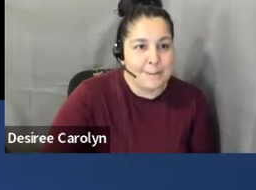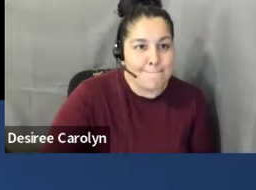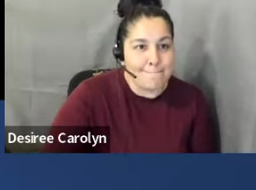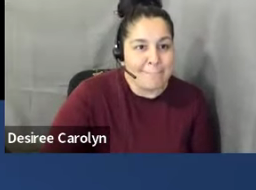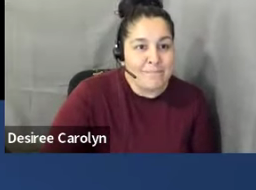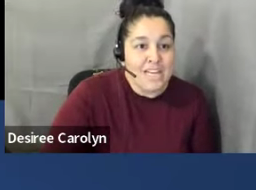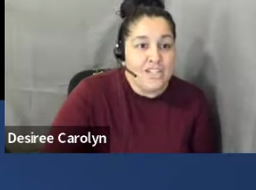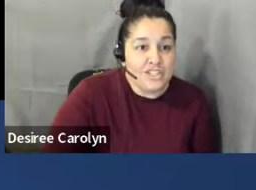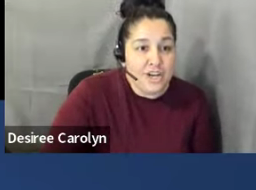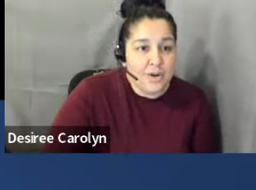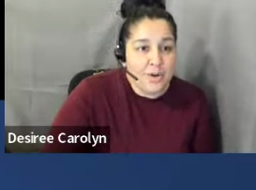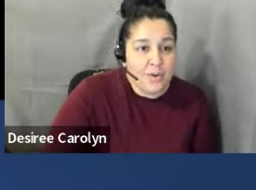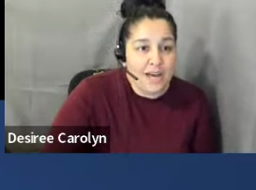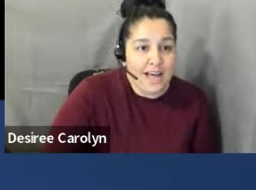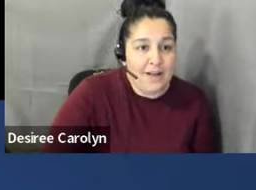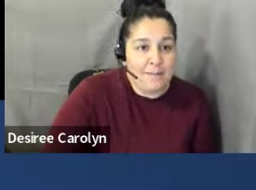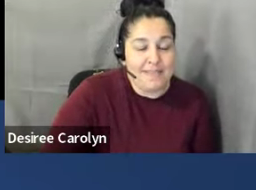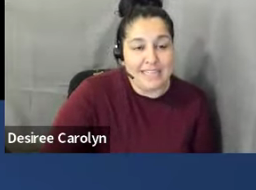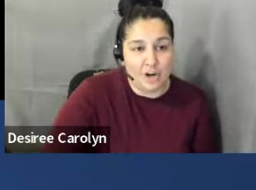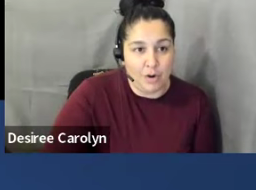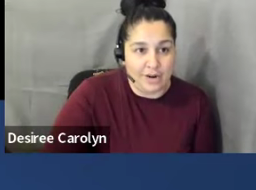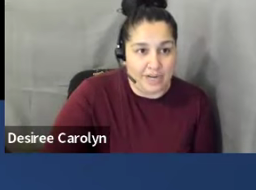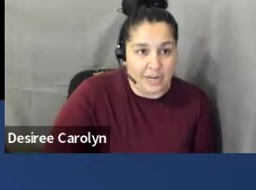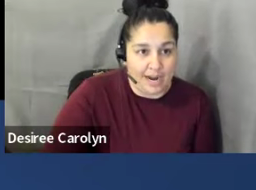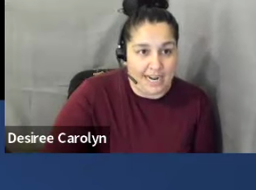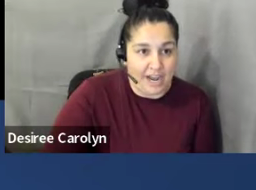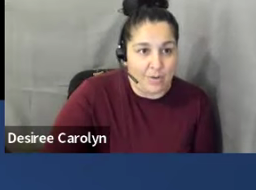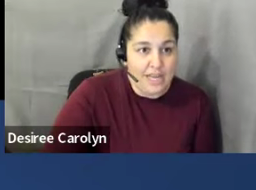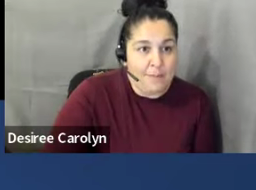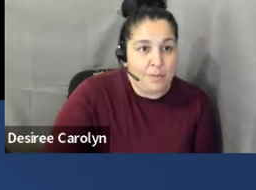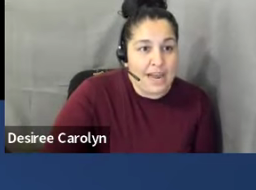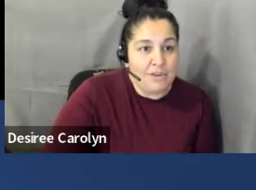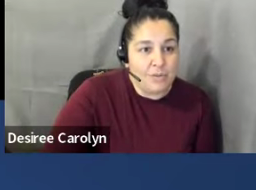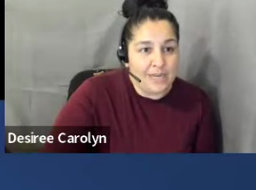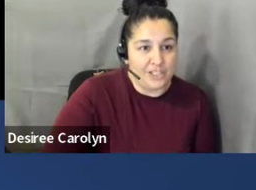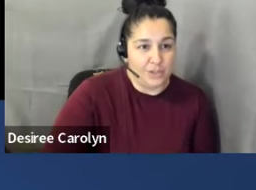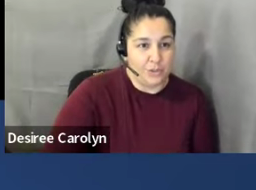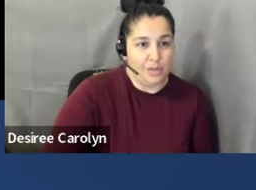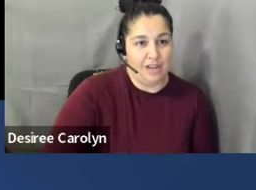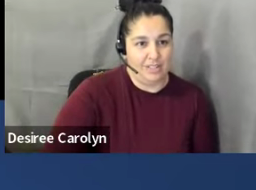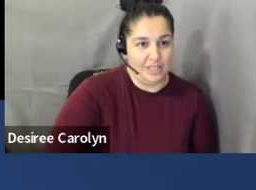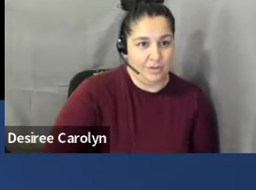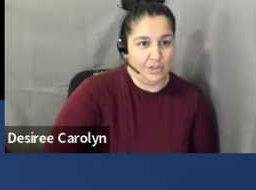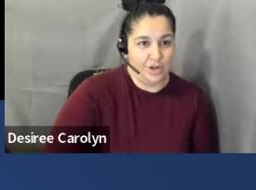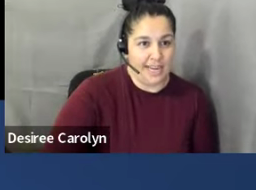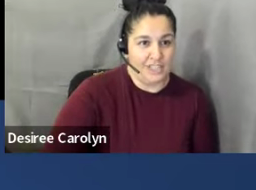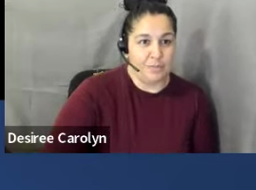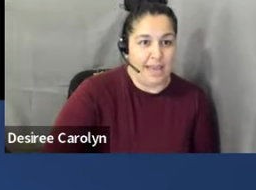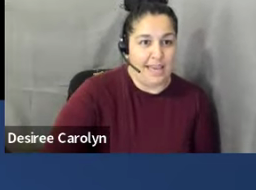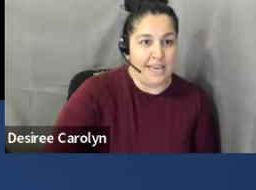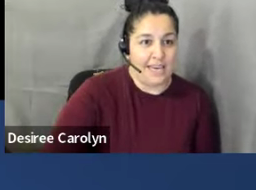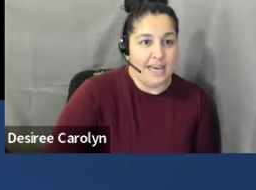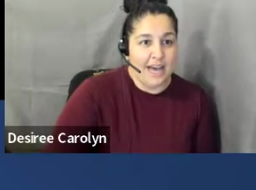words. So that's our priority right now. But whatever we do, we also try